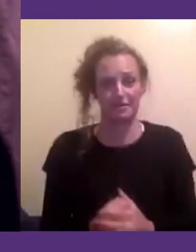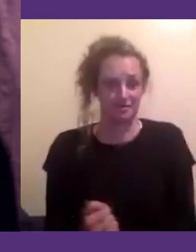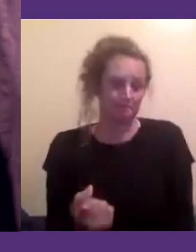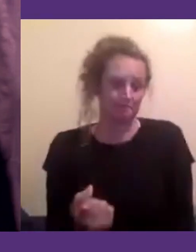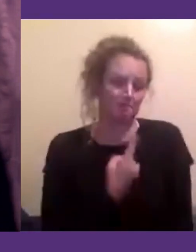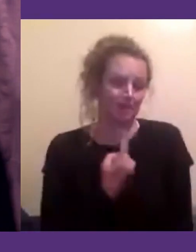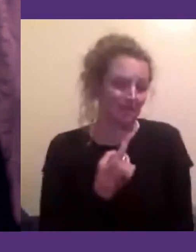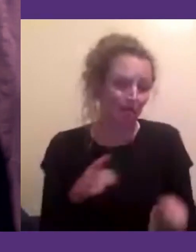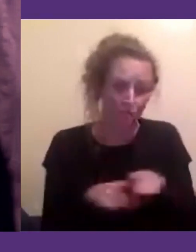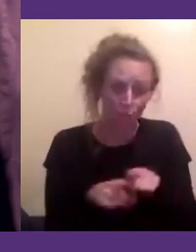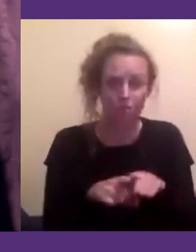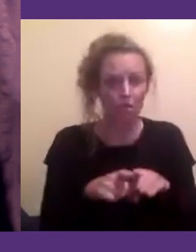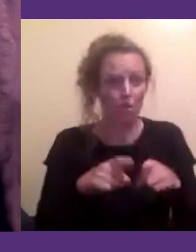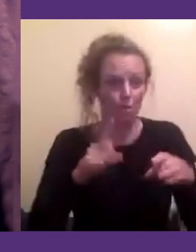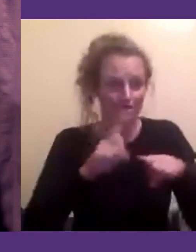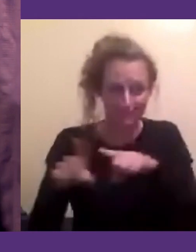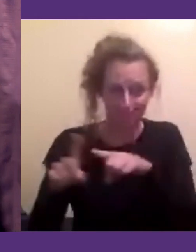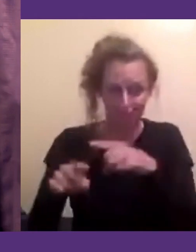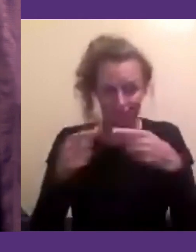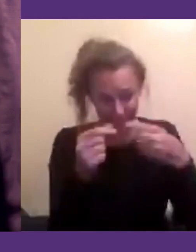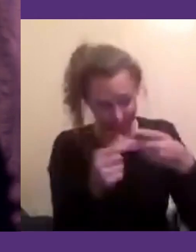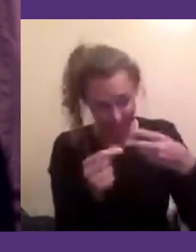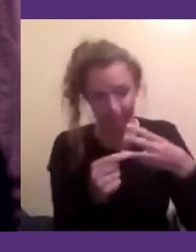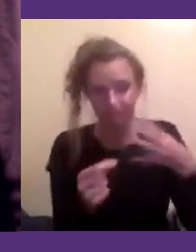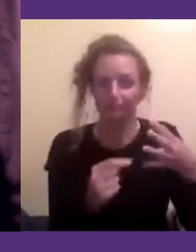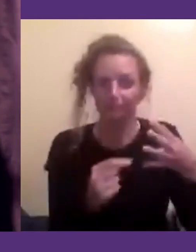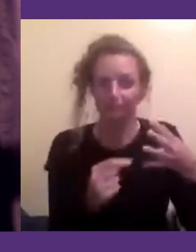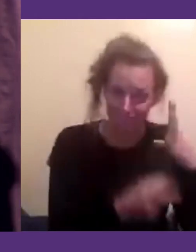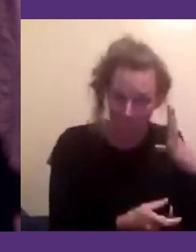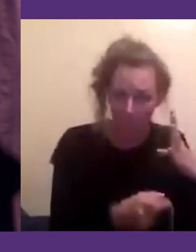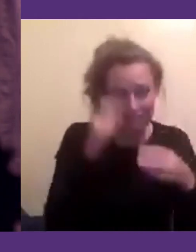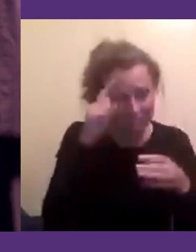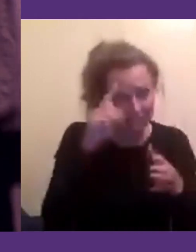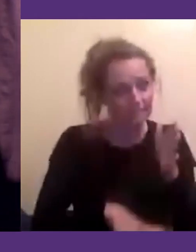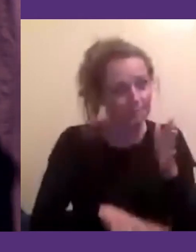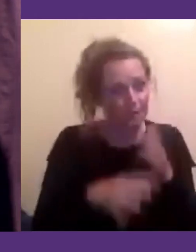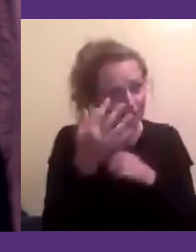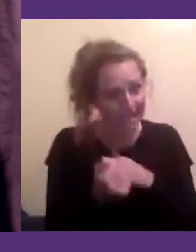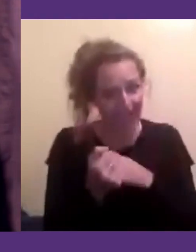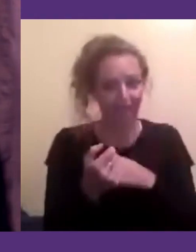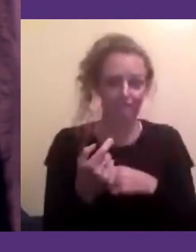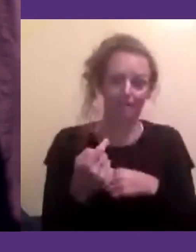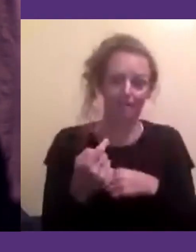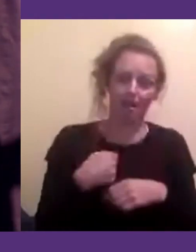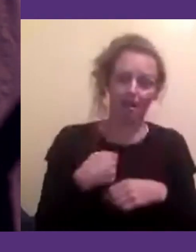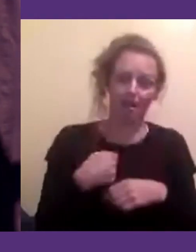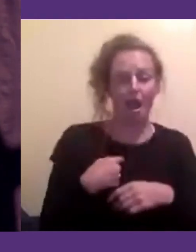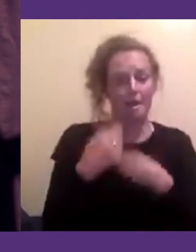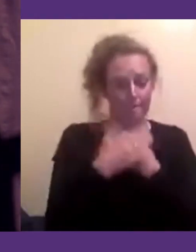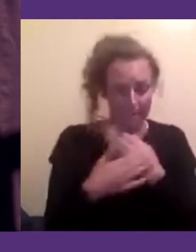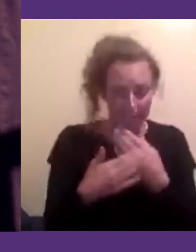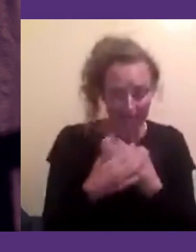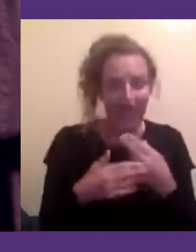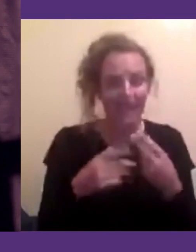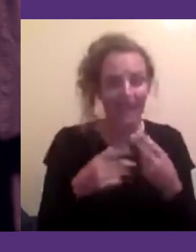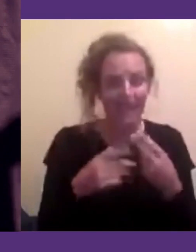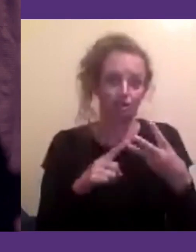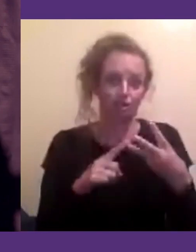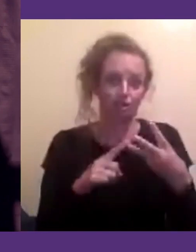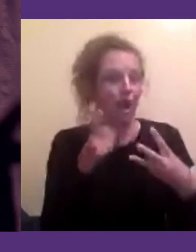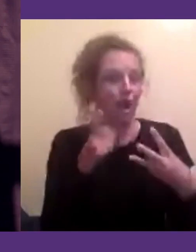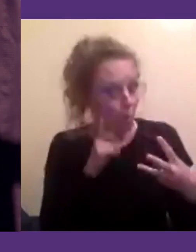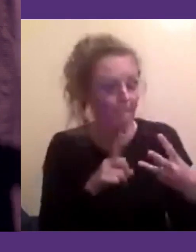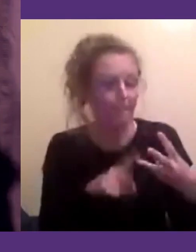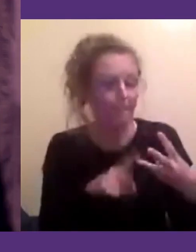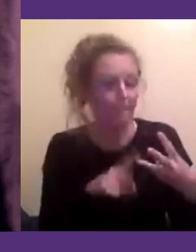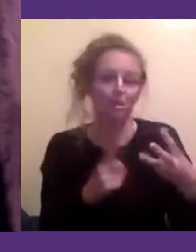quite often when we see disability representation or disabled people in the news or media, it's disabled